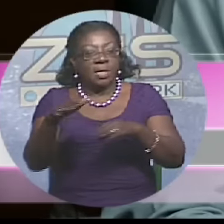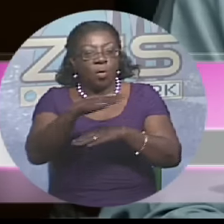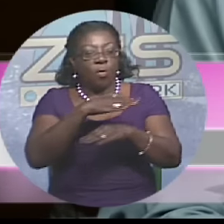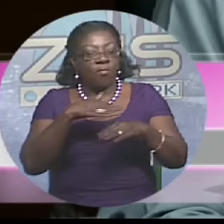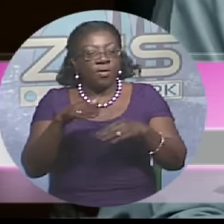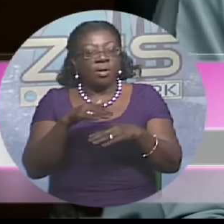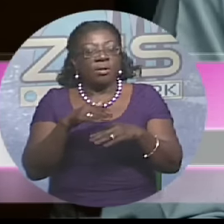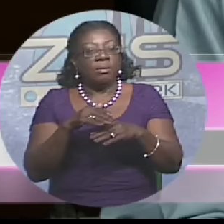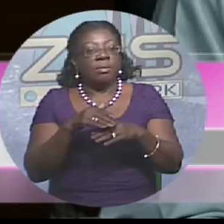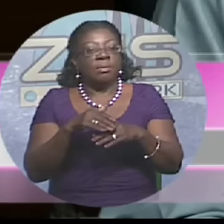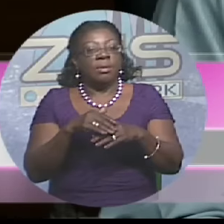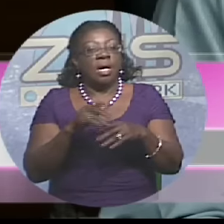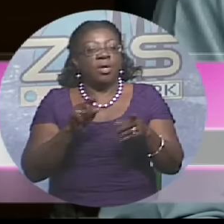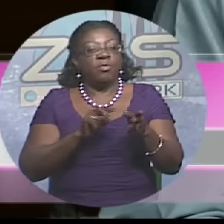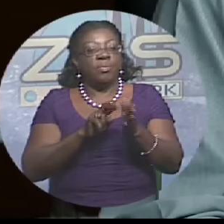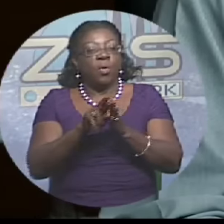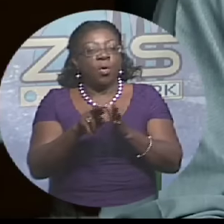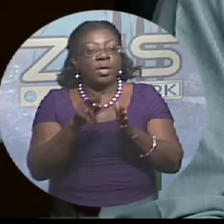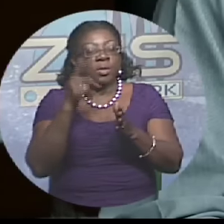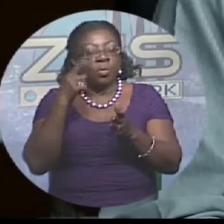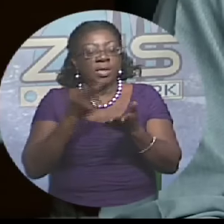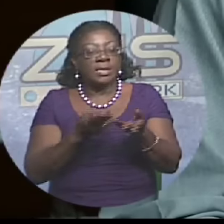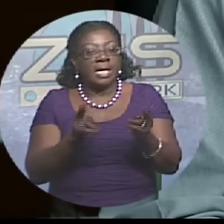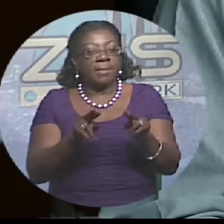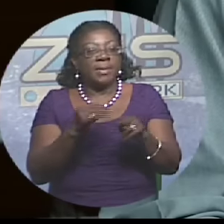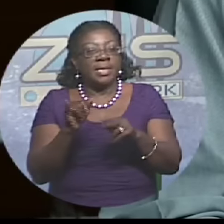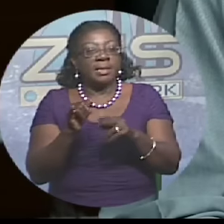causing, with applying the term